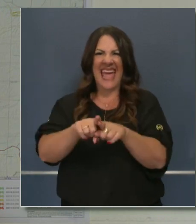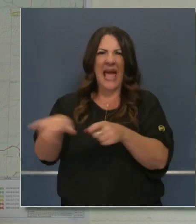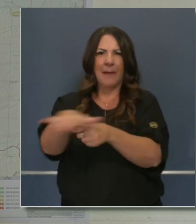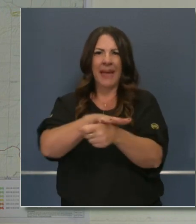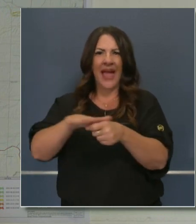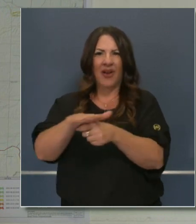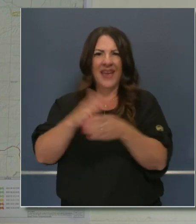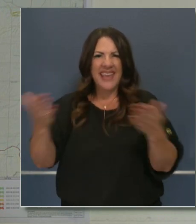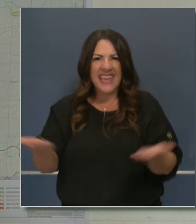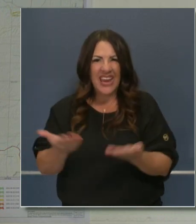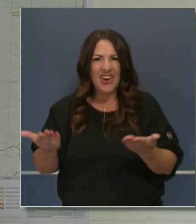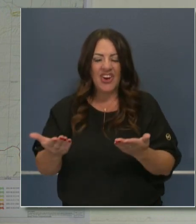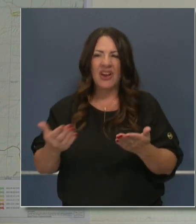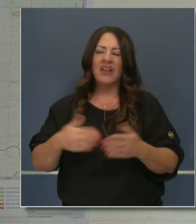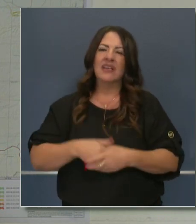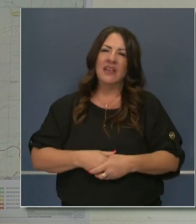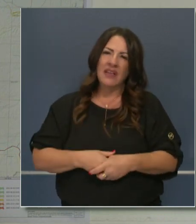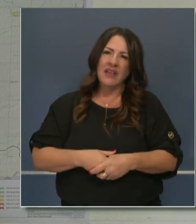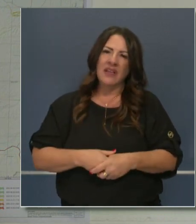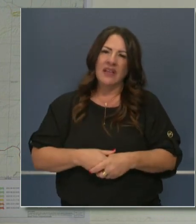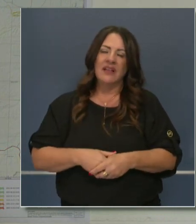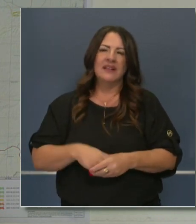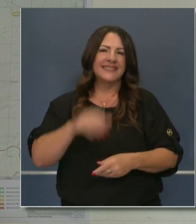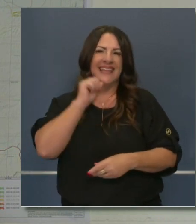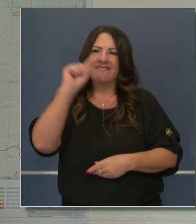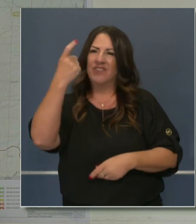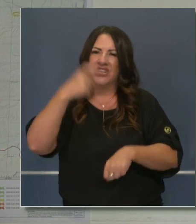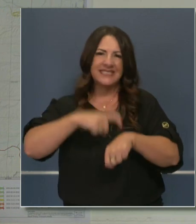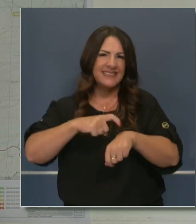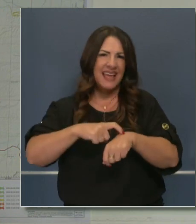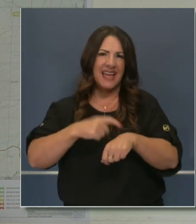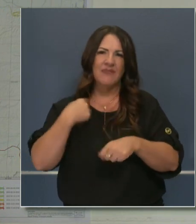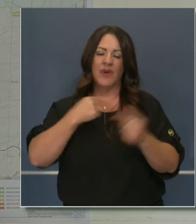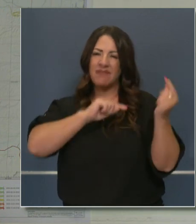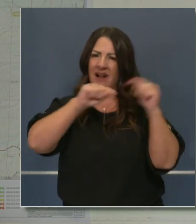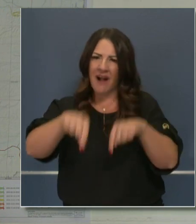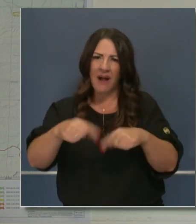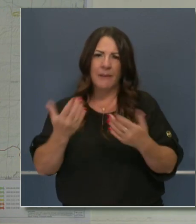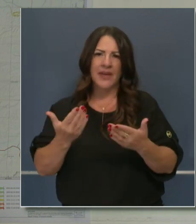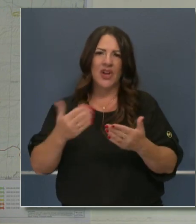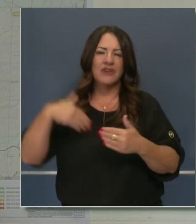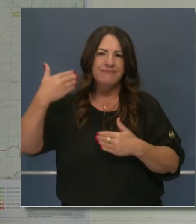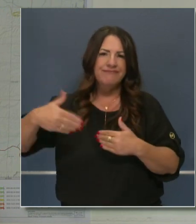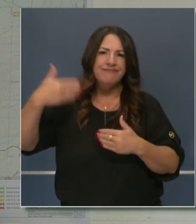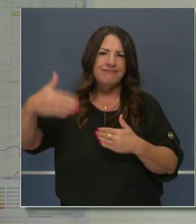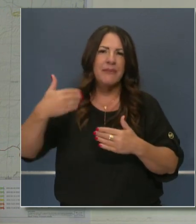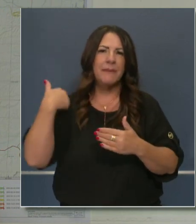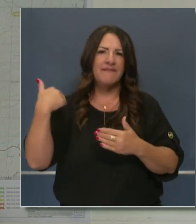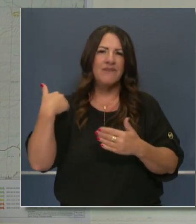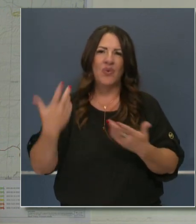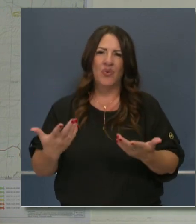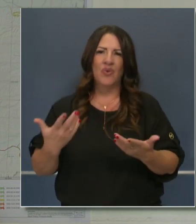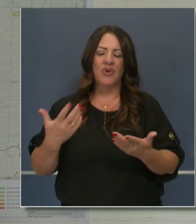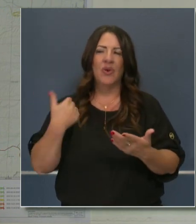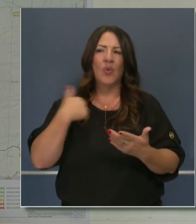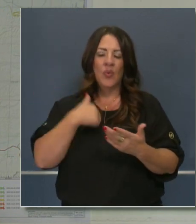fire. This isn't, our first time. We've been here before with you all. And we got through that before, and we'll get through that